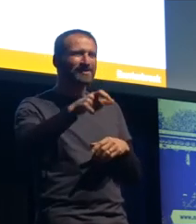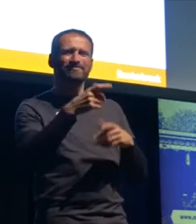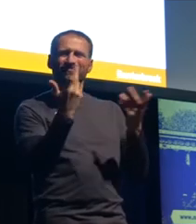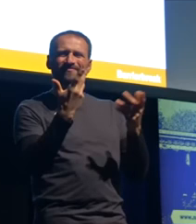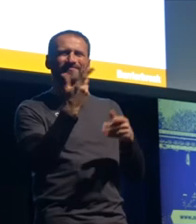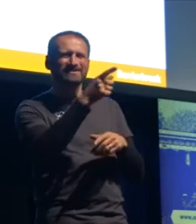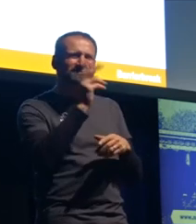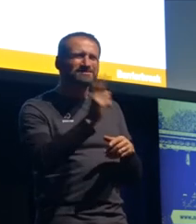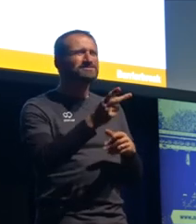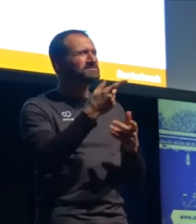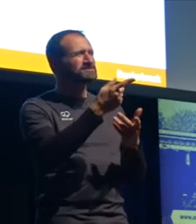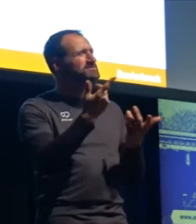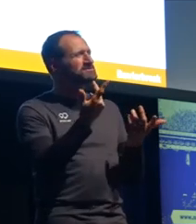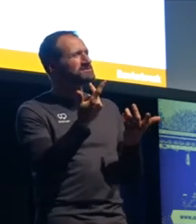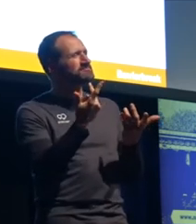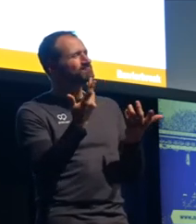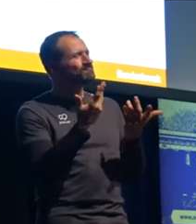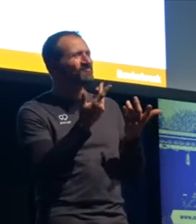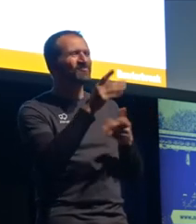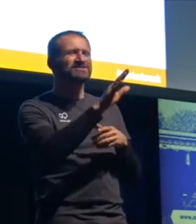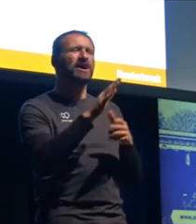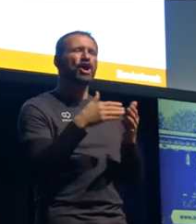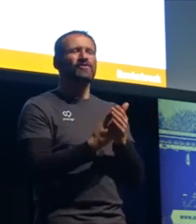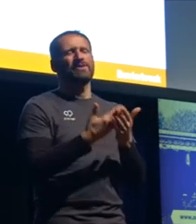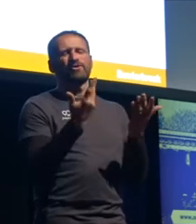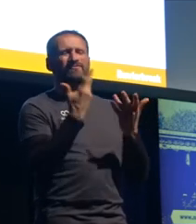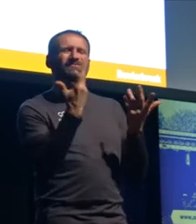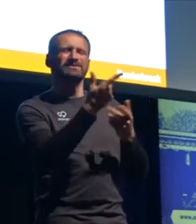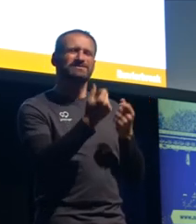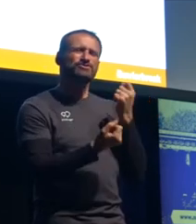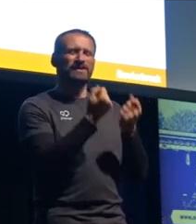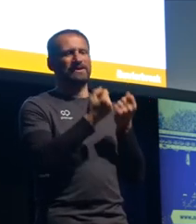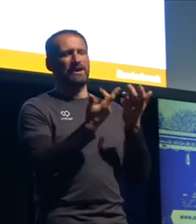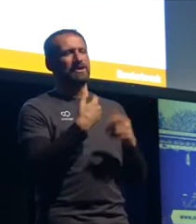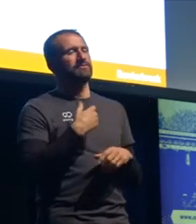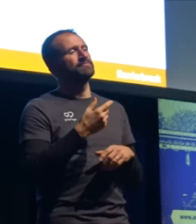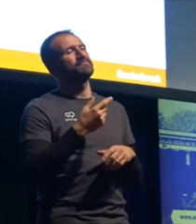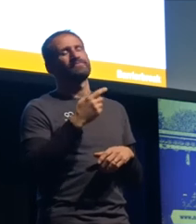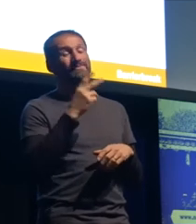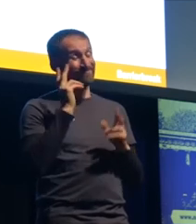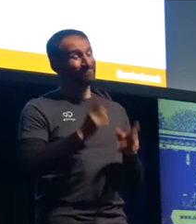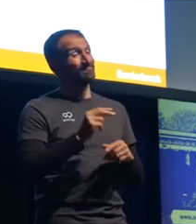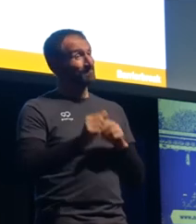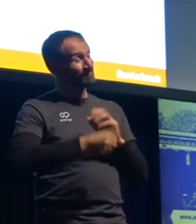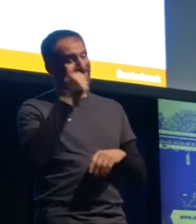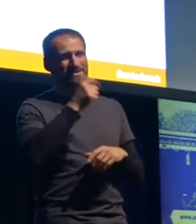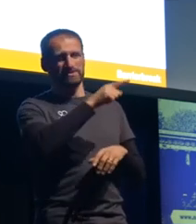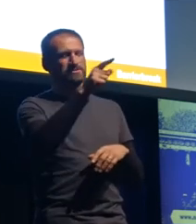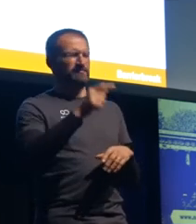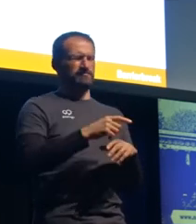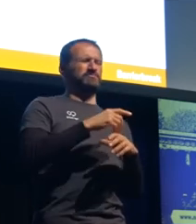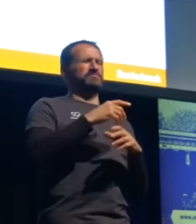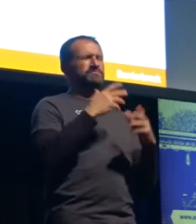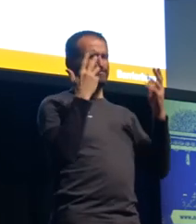Something as simple as picking up this and putting it somewhere else. Generally speaking, people struggle the first time. And it's very